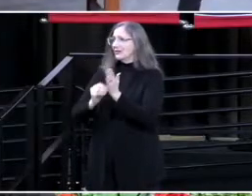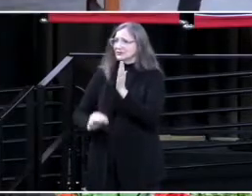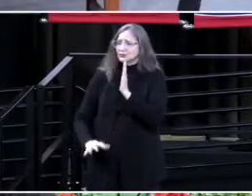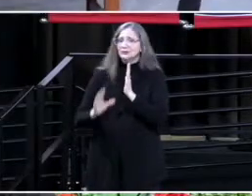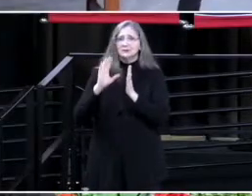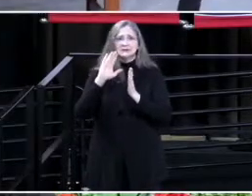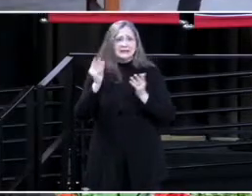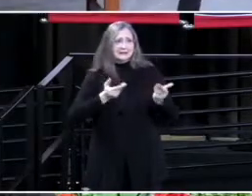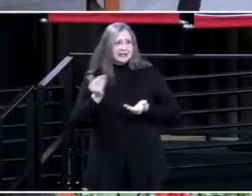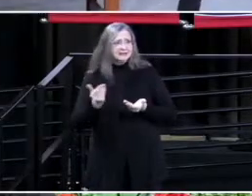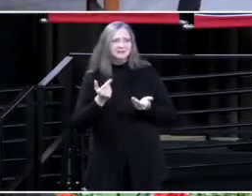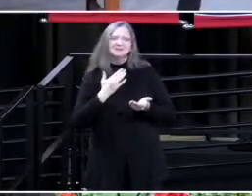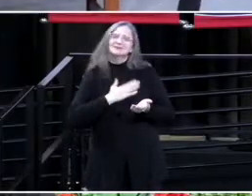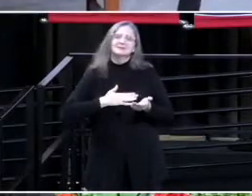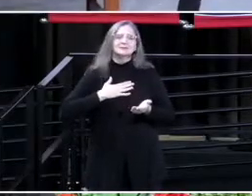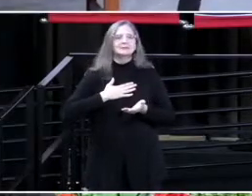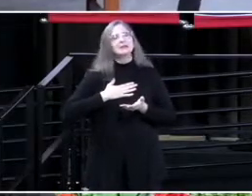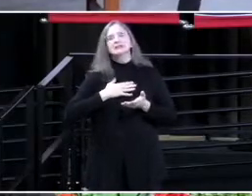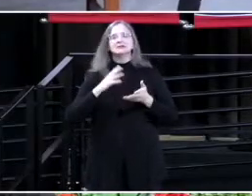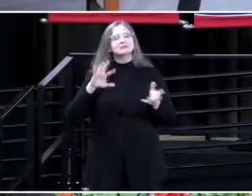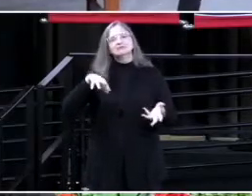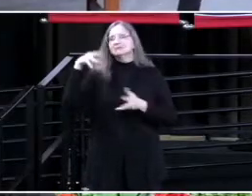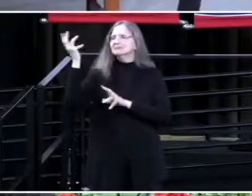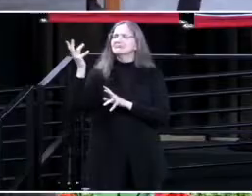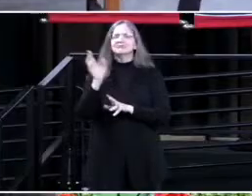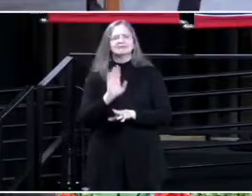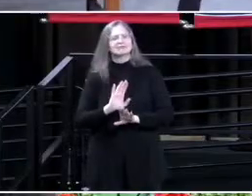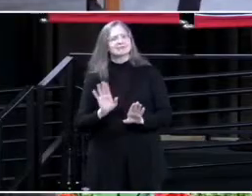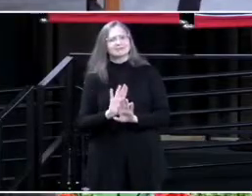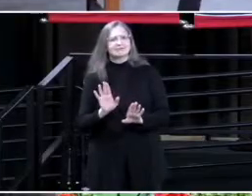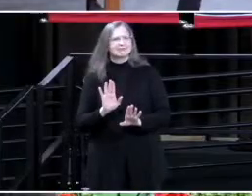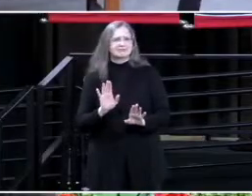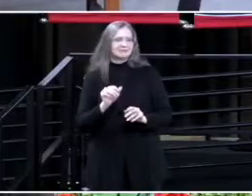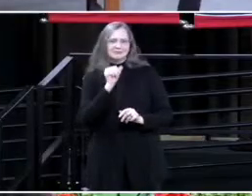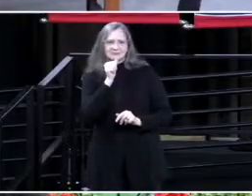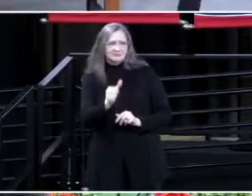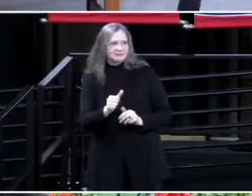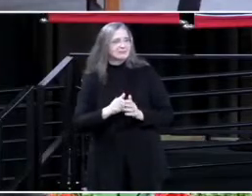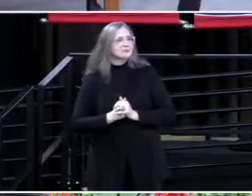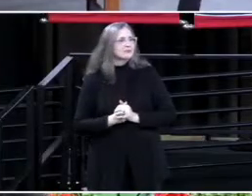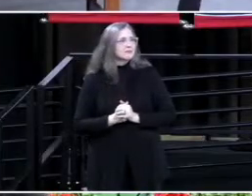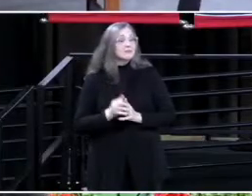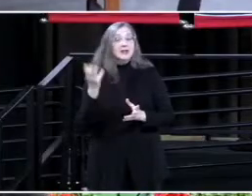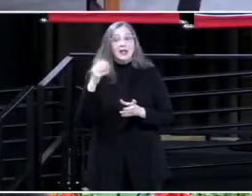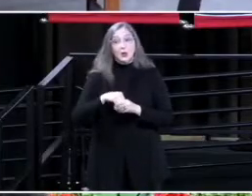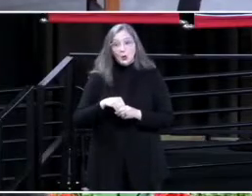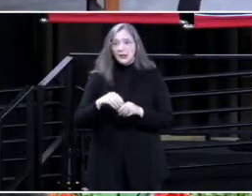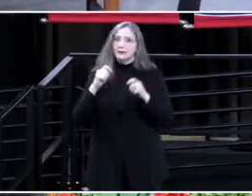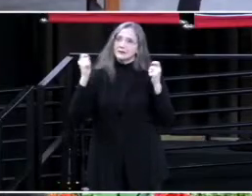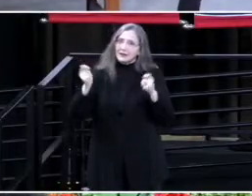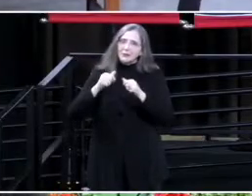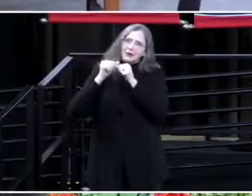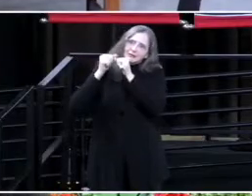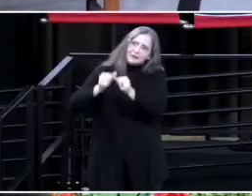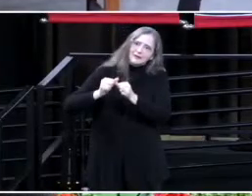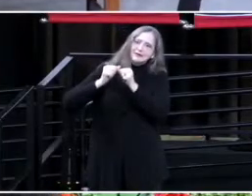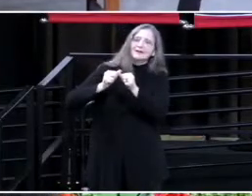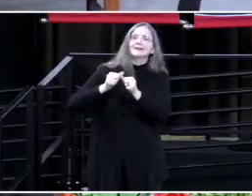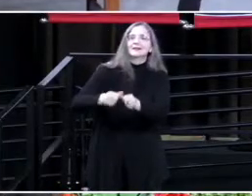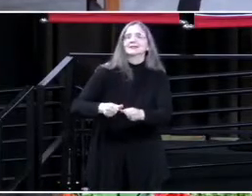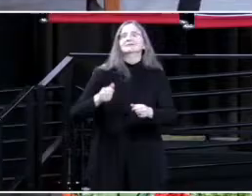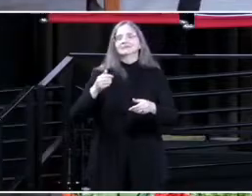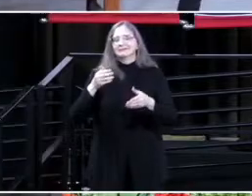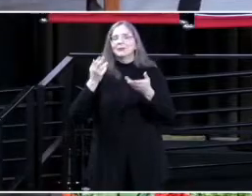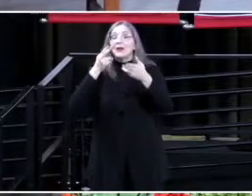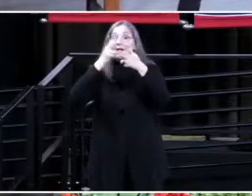we ask that you refrain from any disruption of today's ceremony, including prolonged celebrations until after the